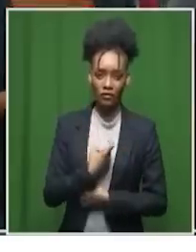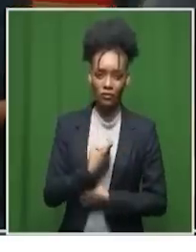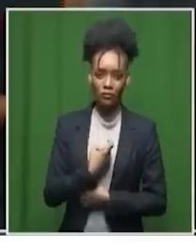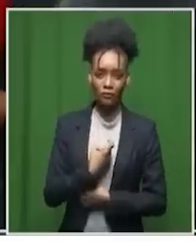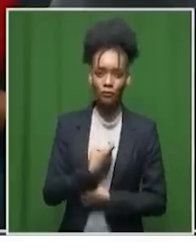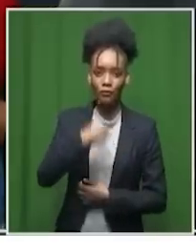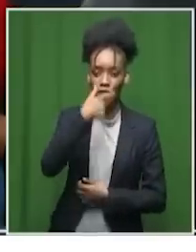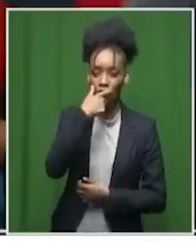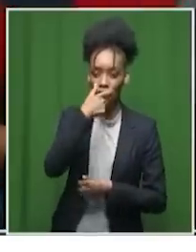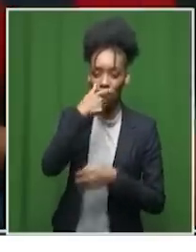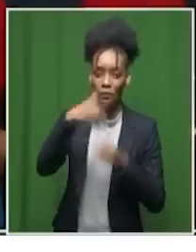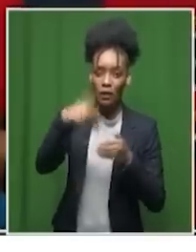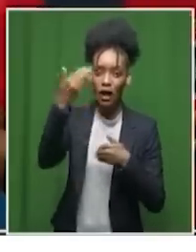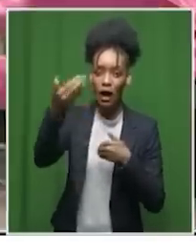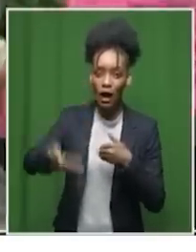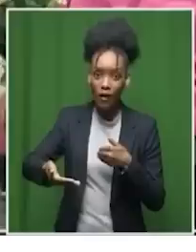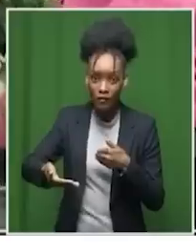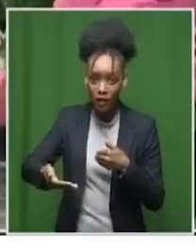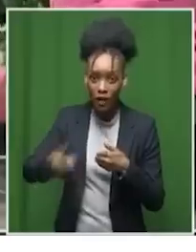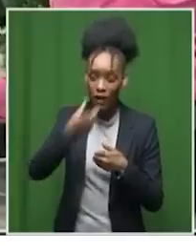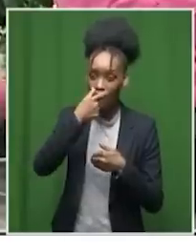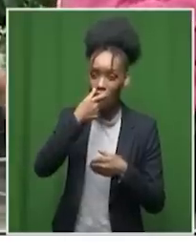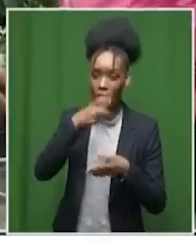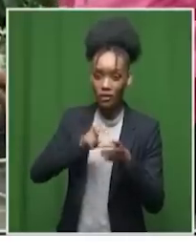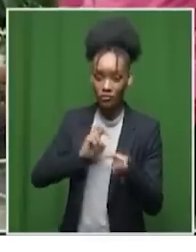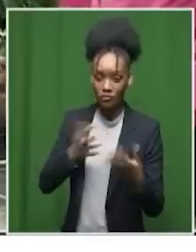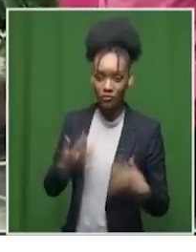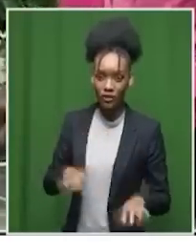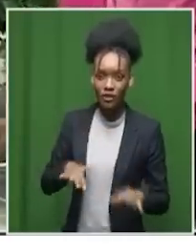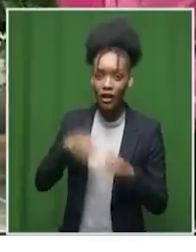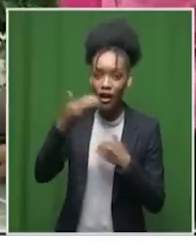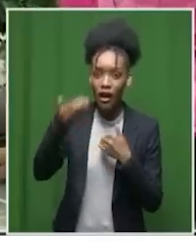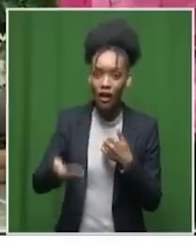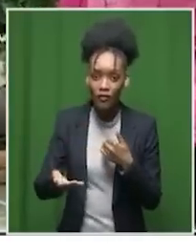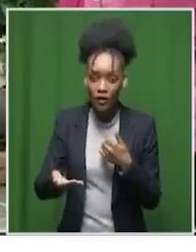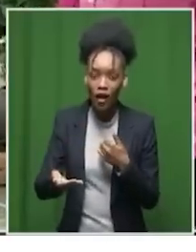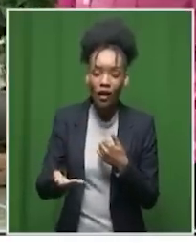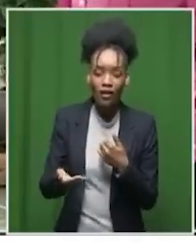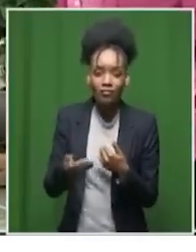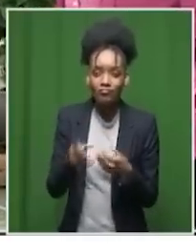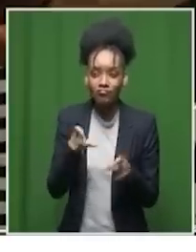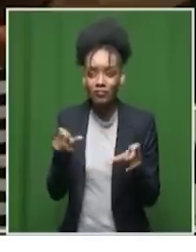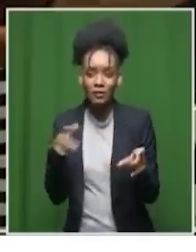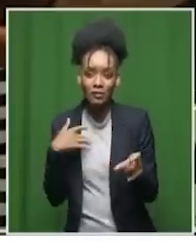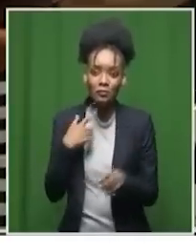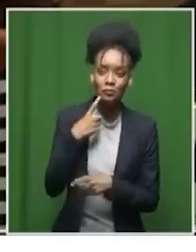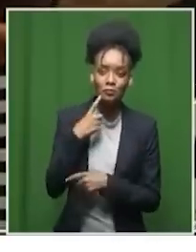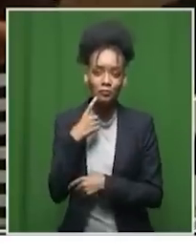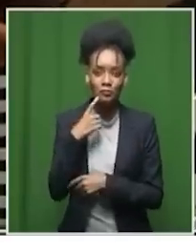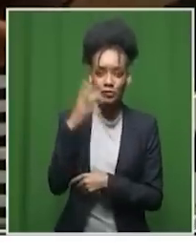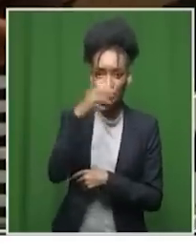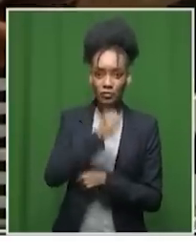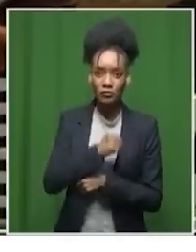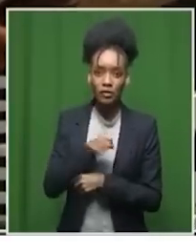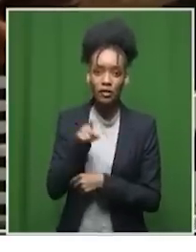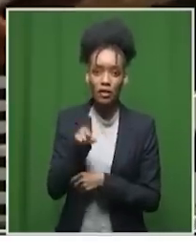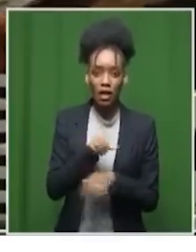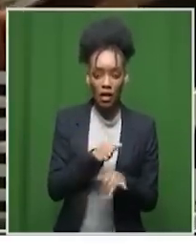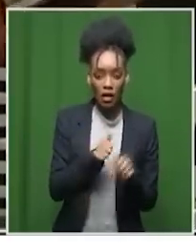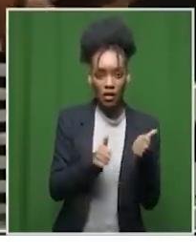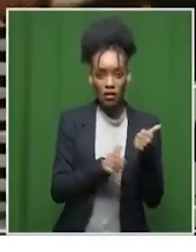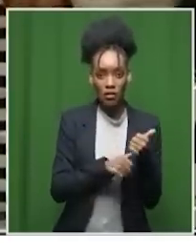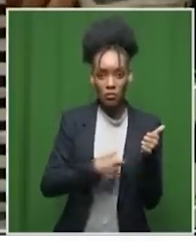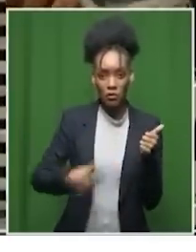the speculations are there, and people are hoping that the now appointed deputy president, Paul